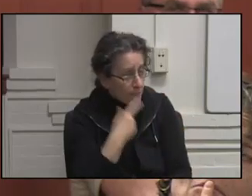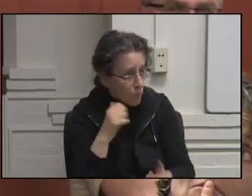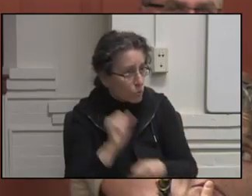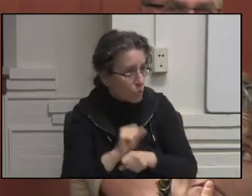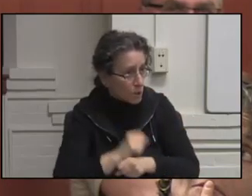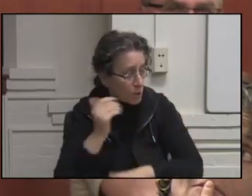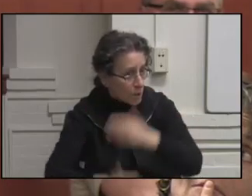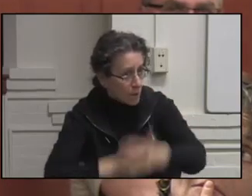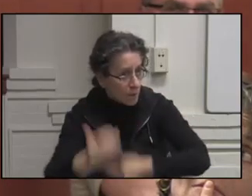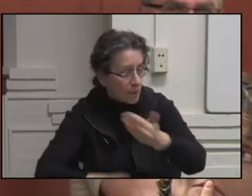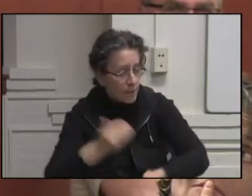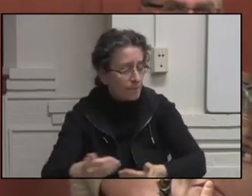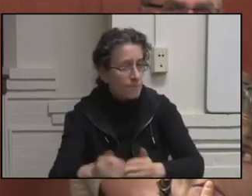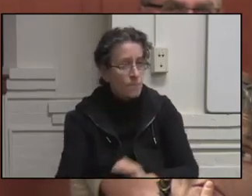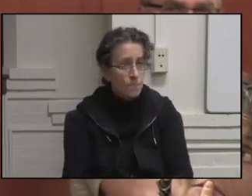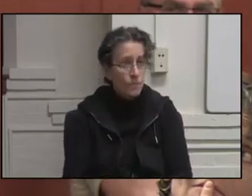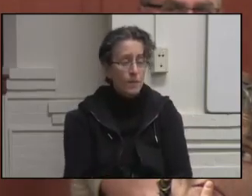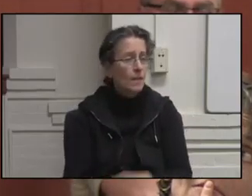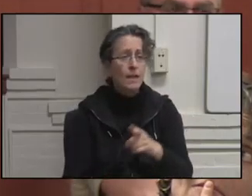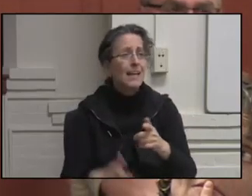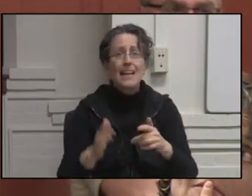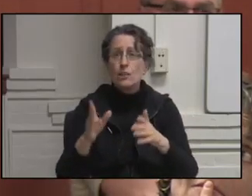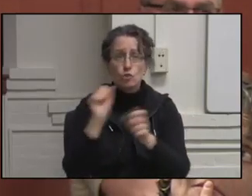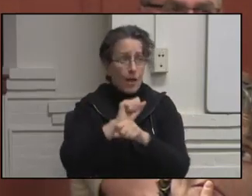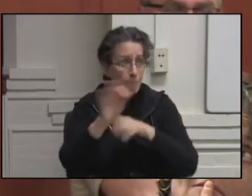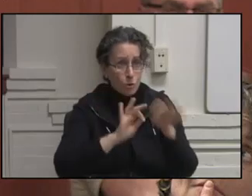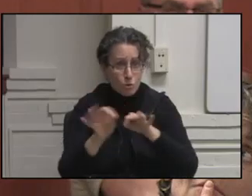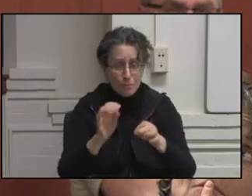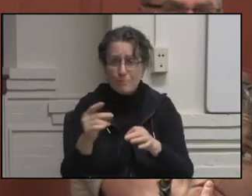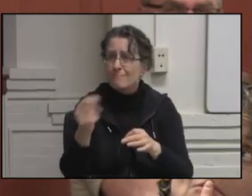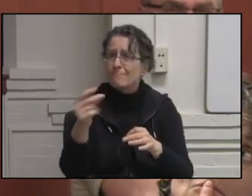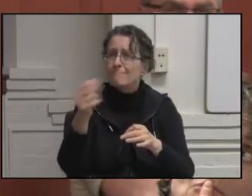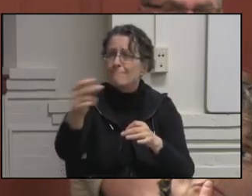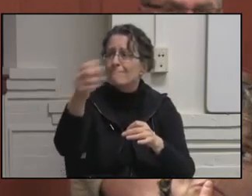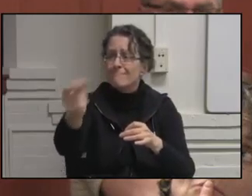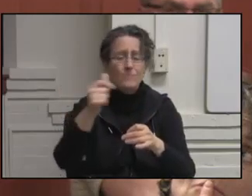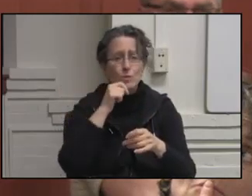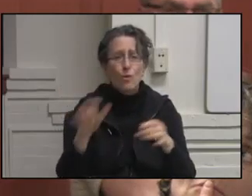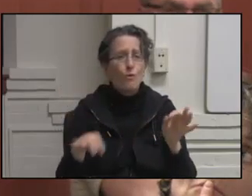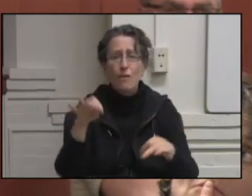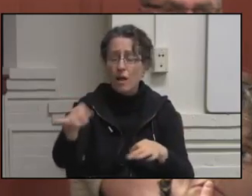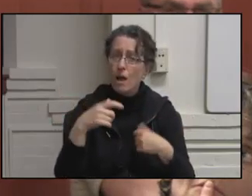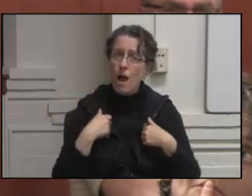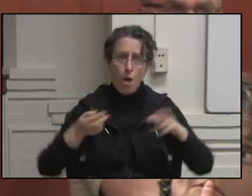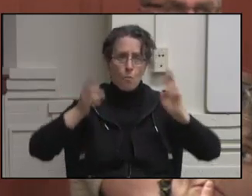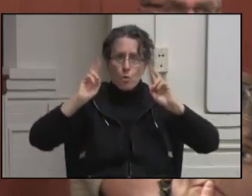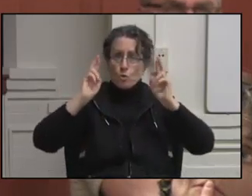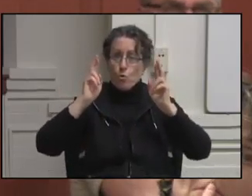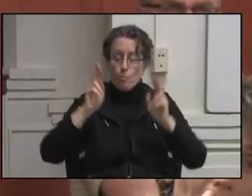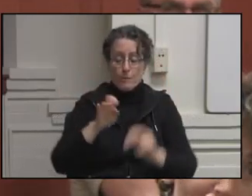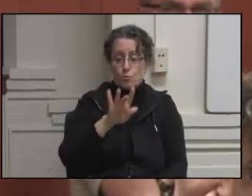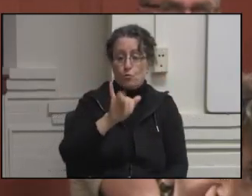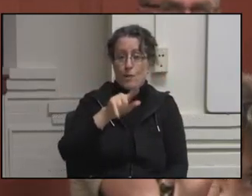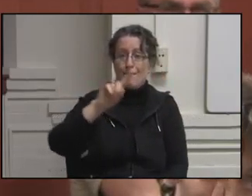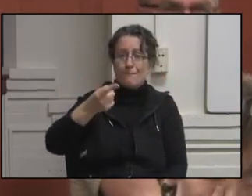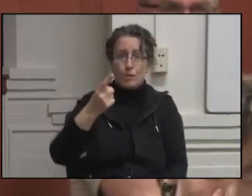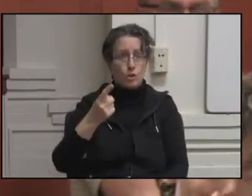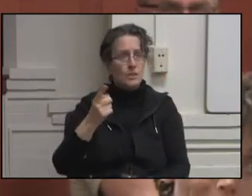job July 1st when the year started. That's a little bit of pie in the sky, I yes.